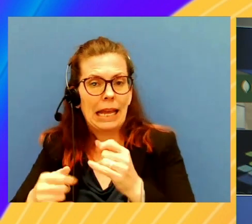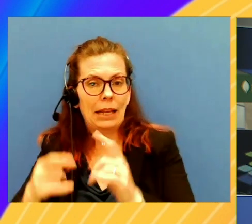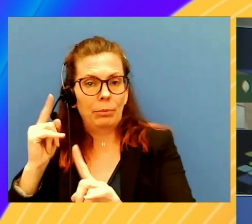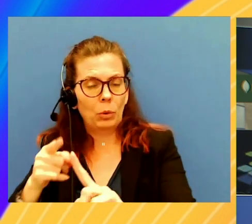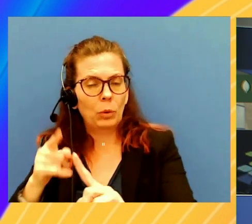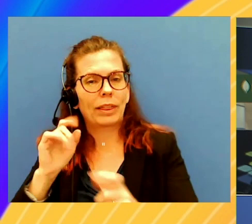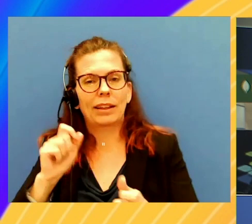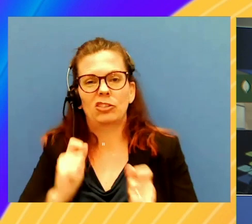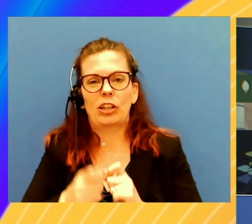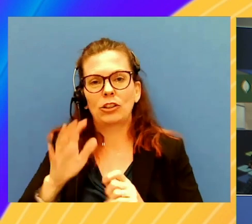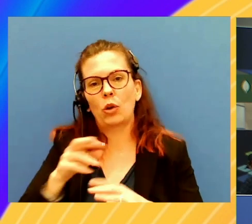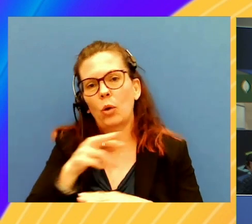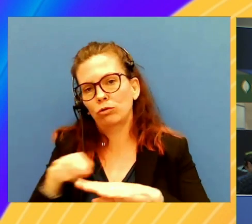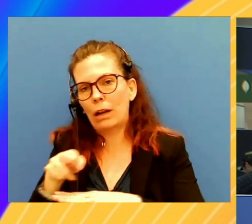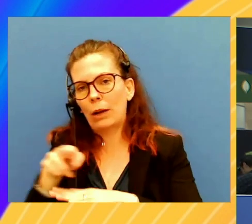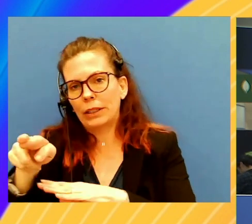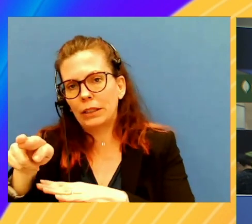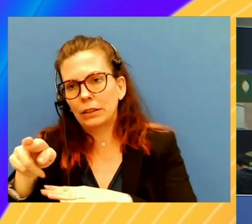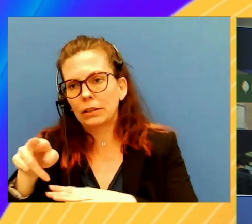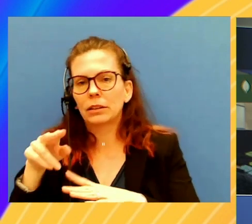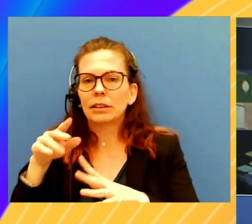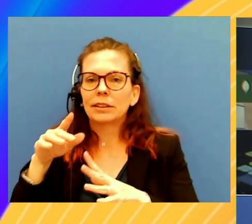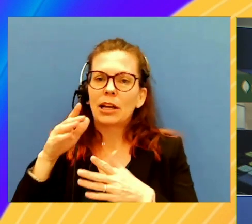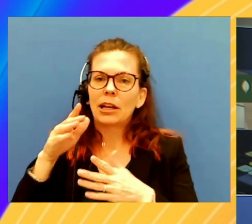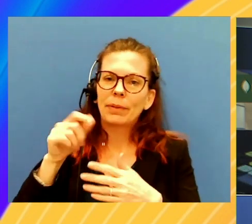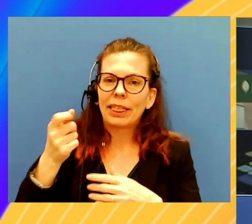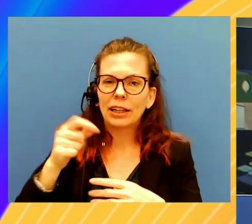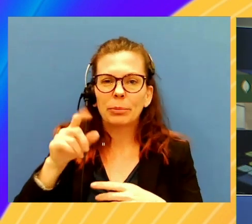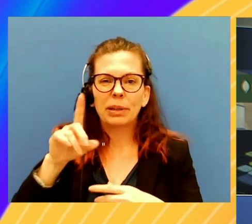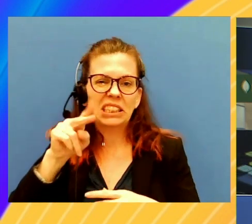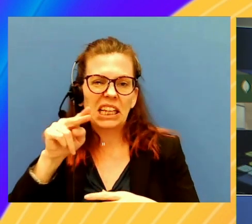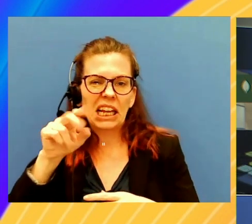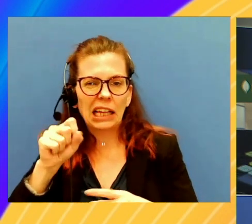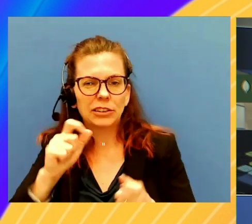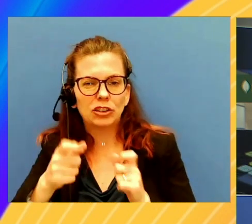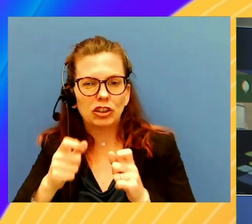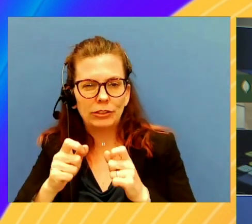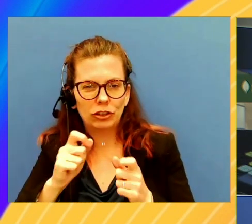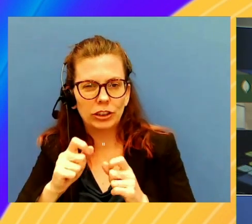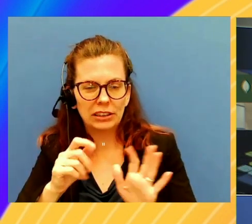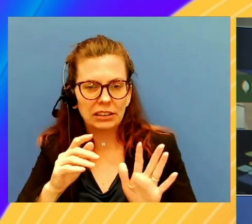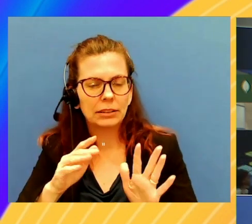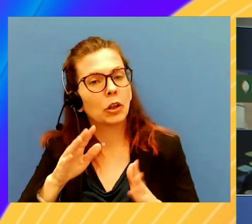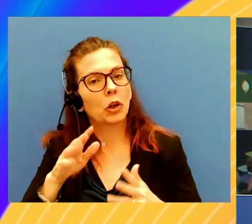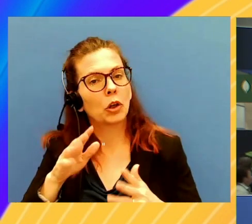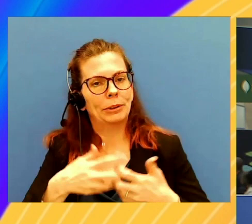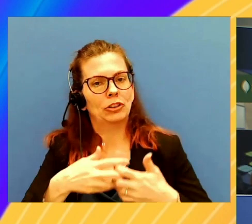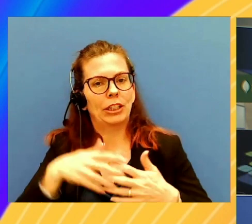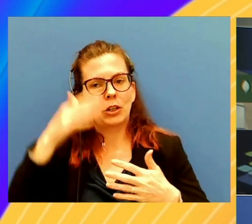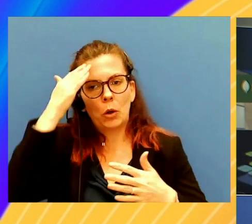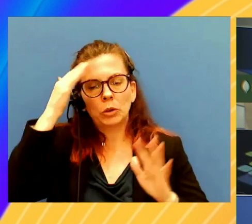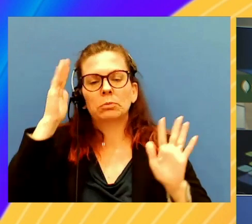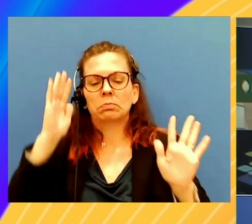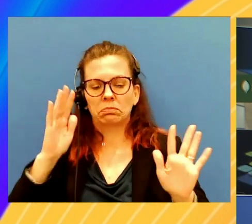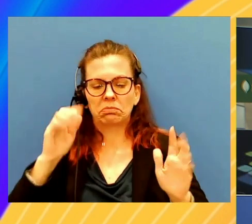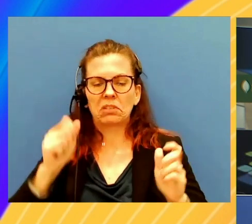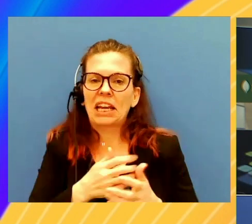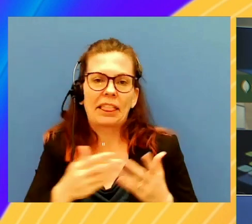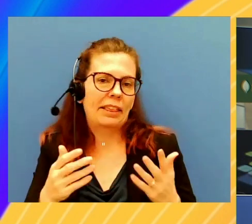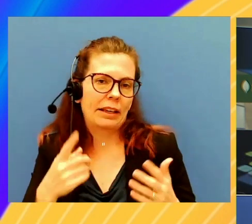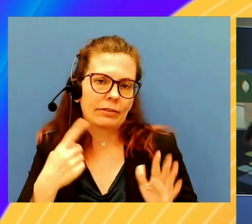change your routing, make some slight DNS changes so your machine knows anything, for